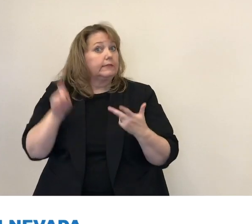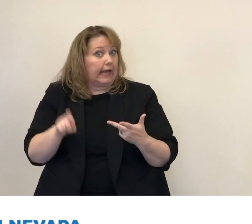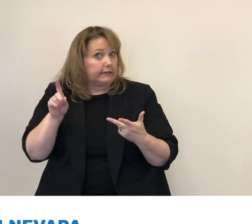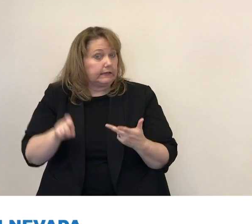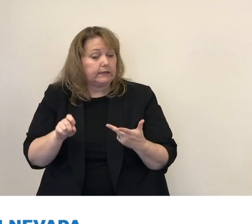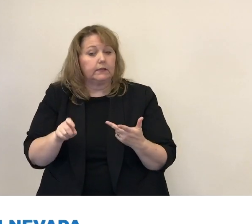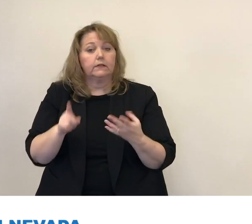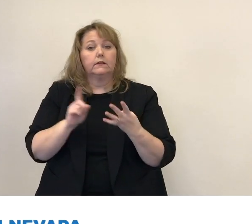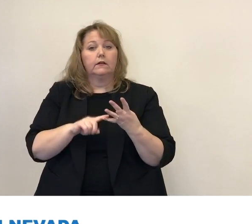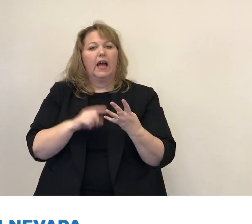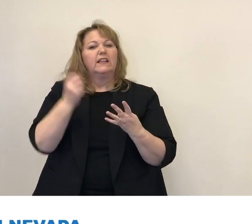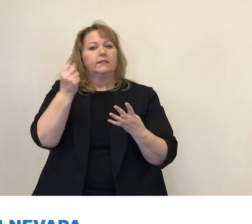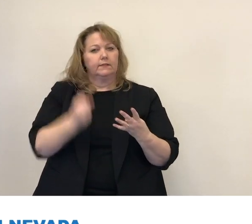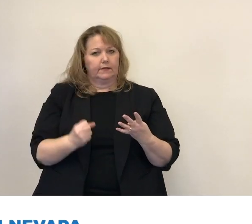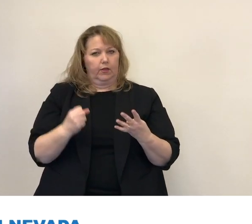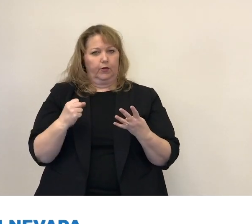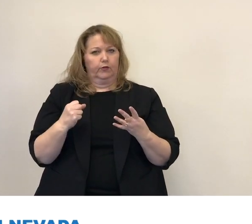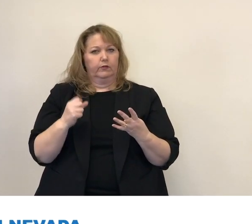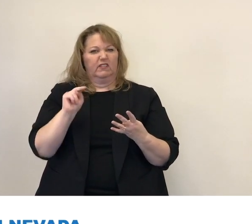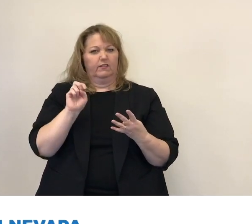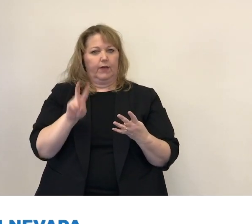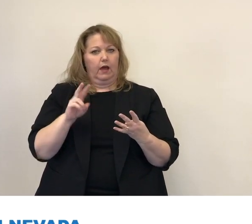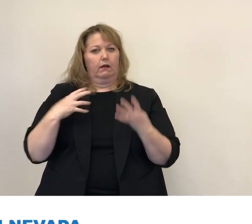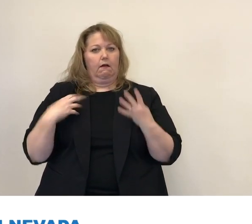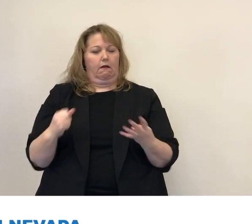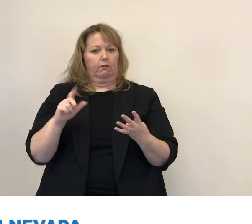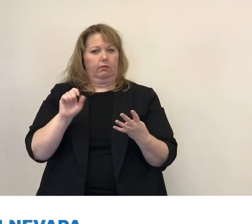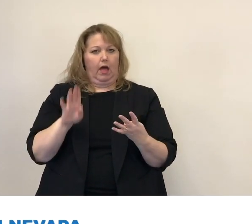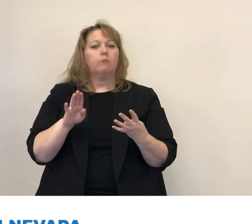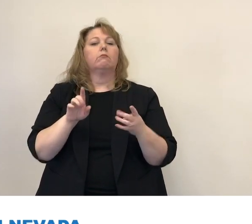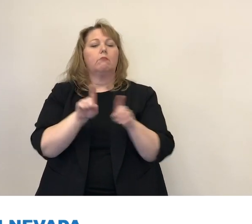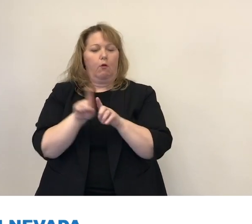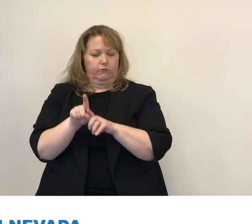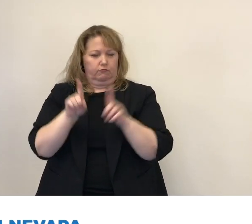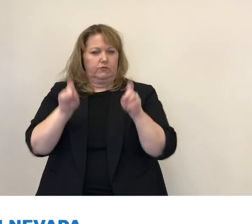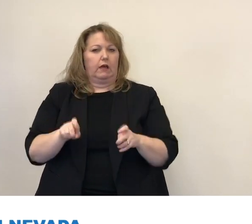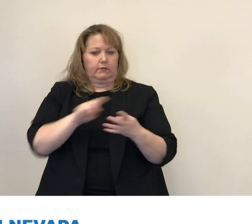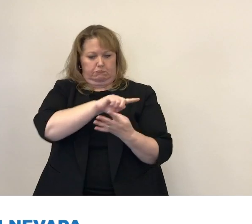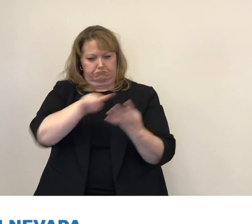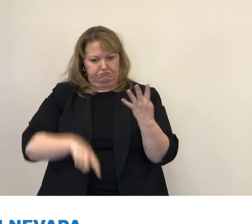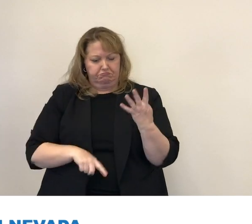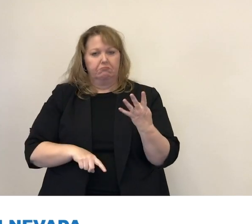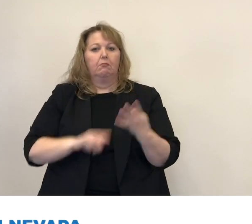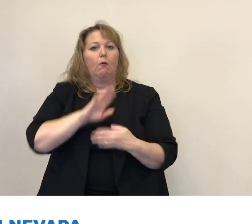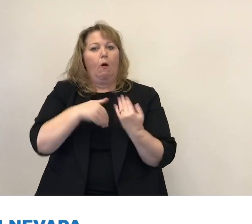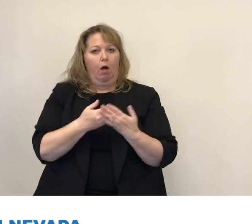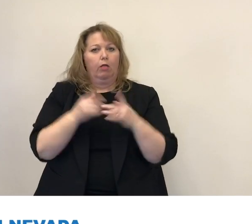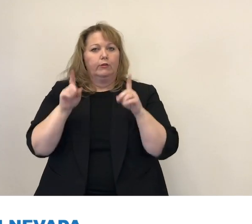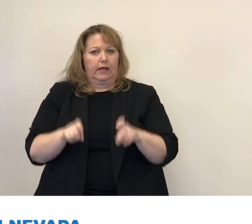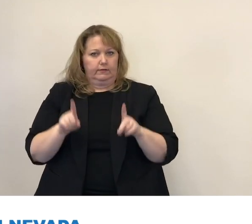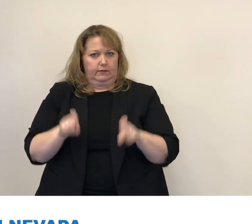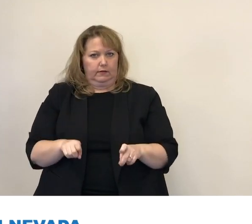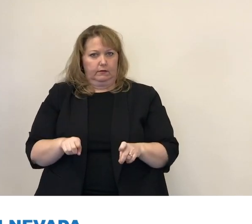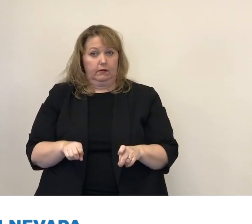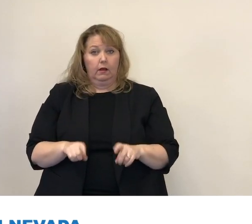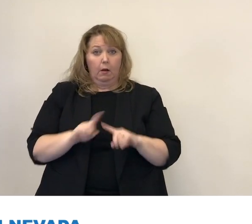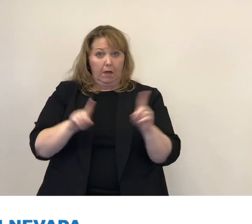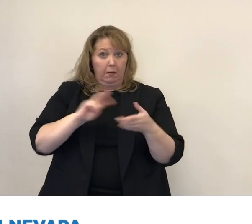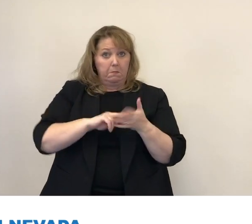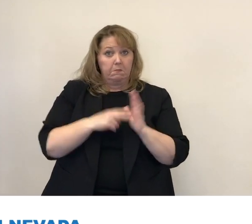us together are contributing to the testing that's going on in Nevada. But I don't want to imply that this is